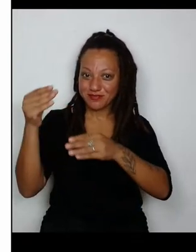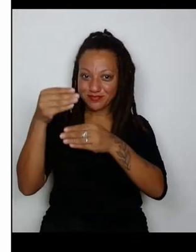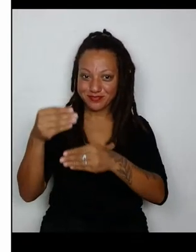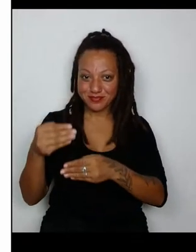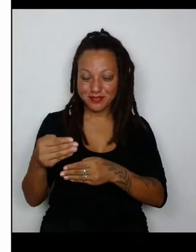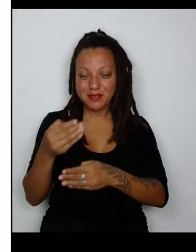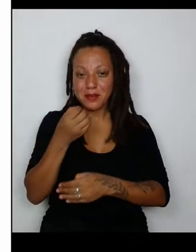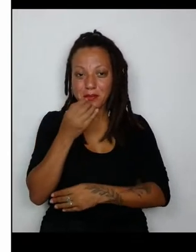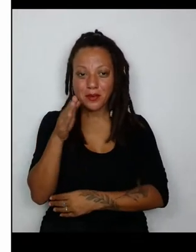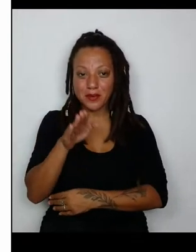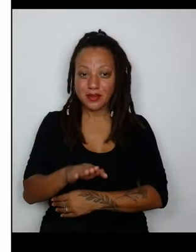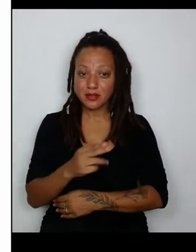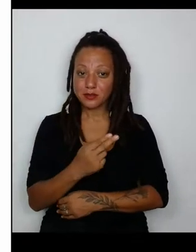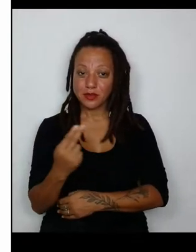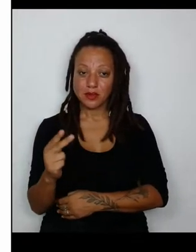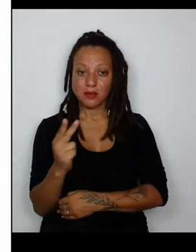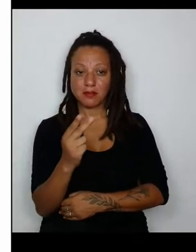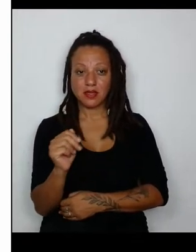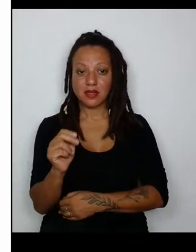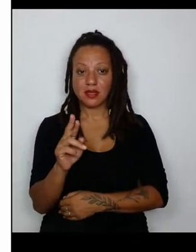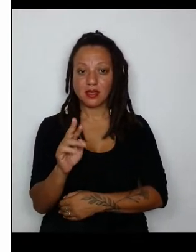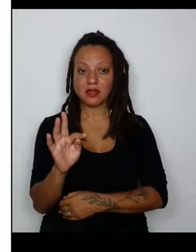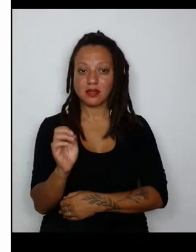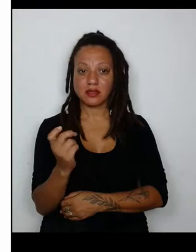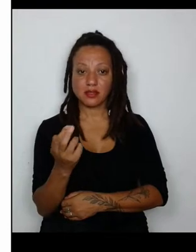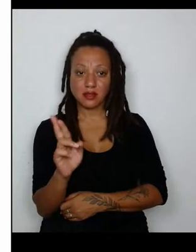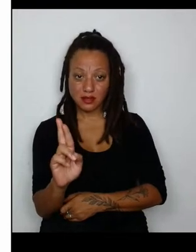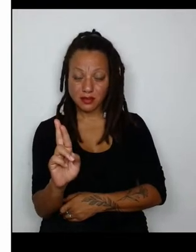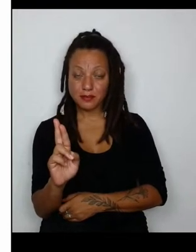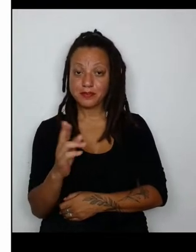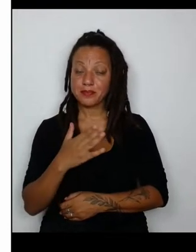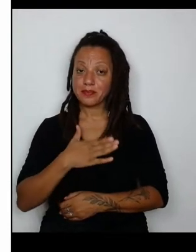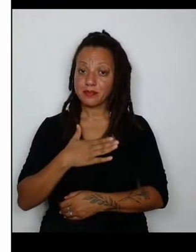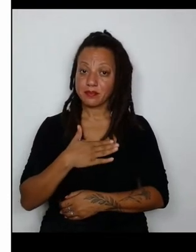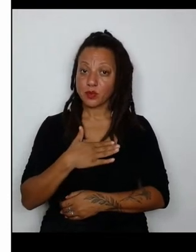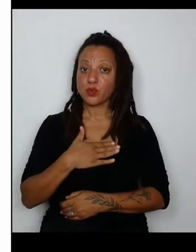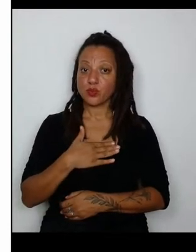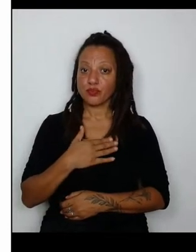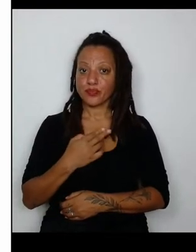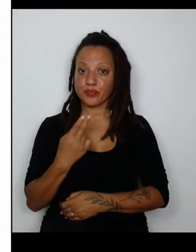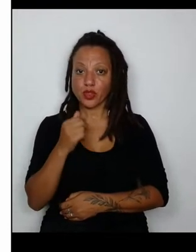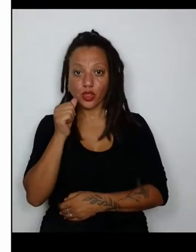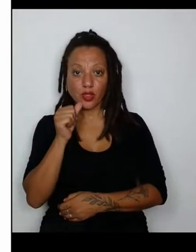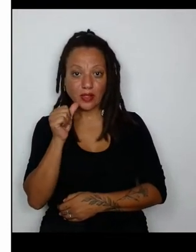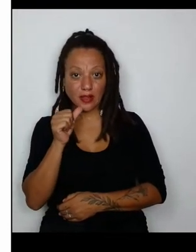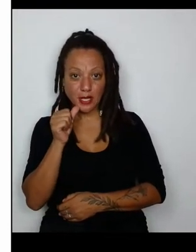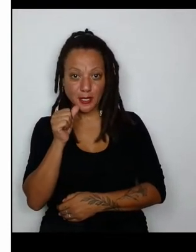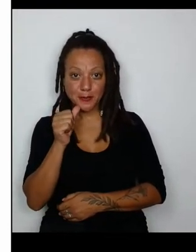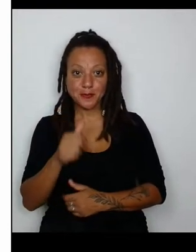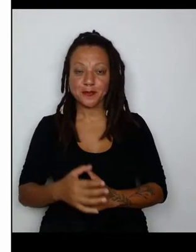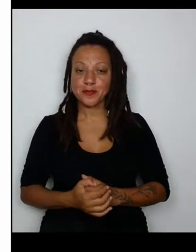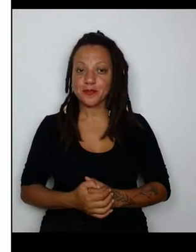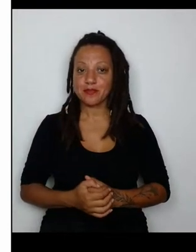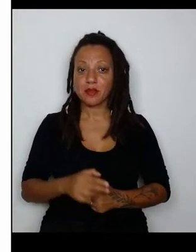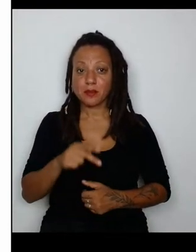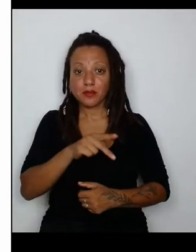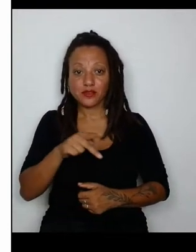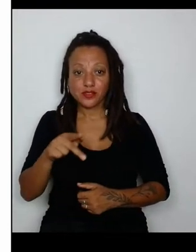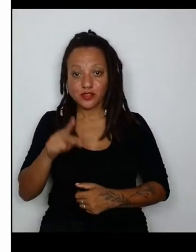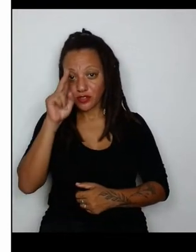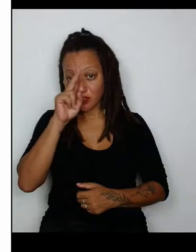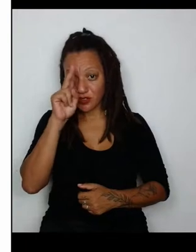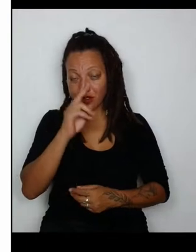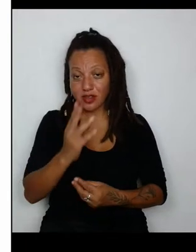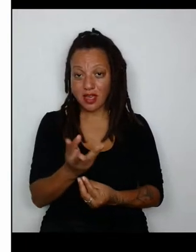she her pronouns i join you today from the ancestral homelands of the cherokee monotone and yucci people now